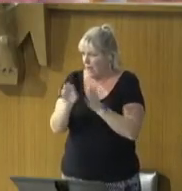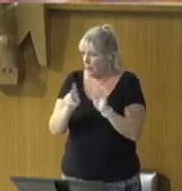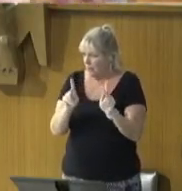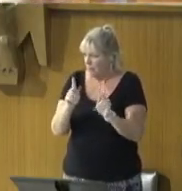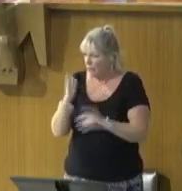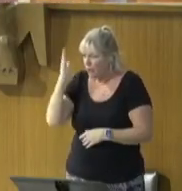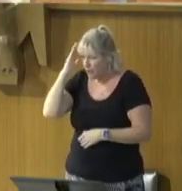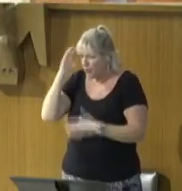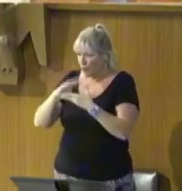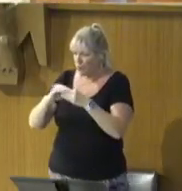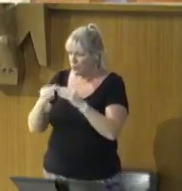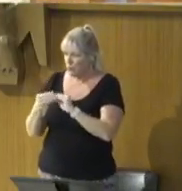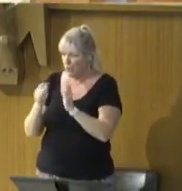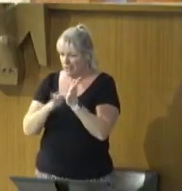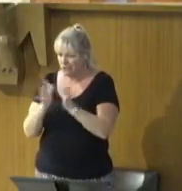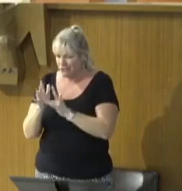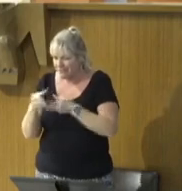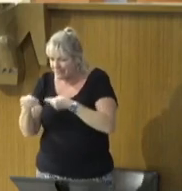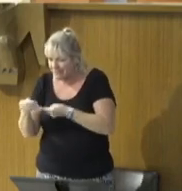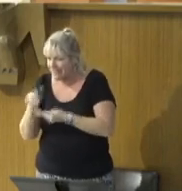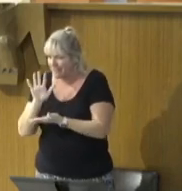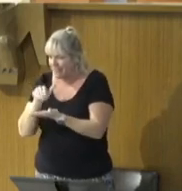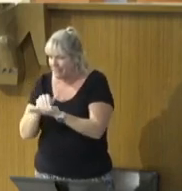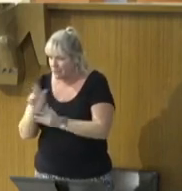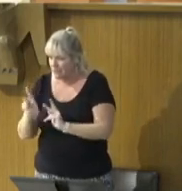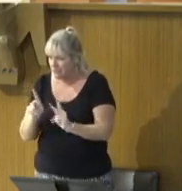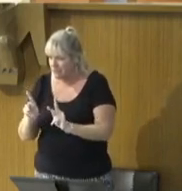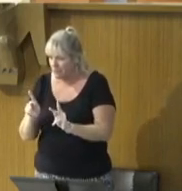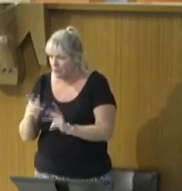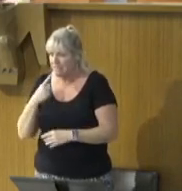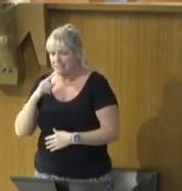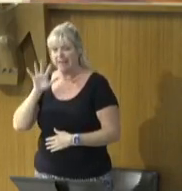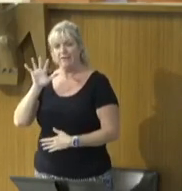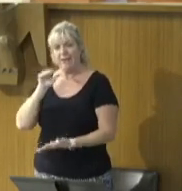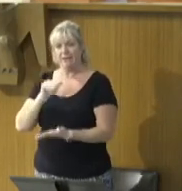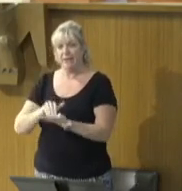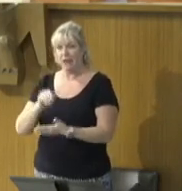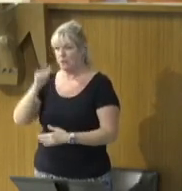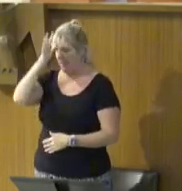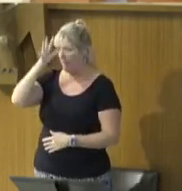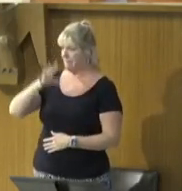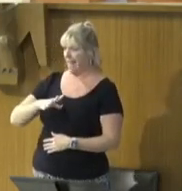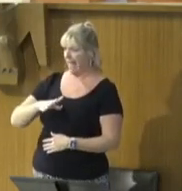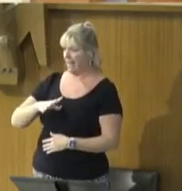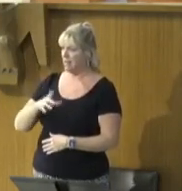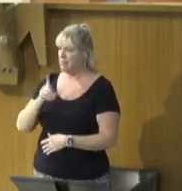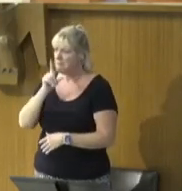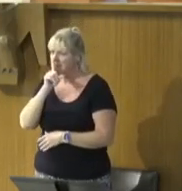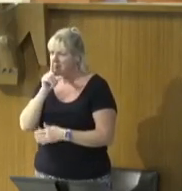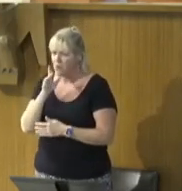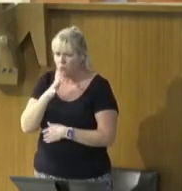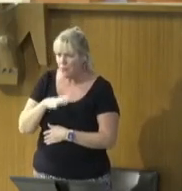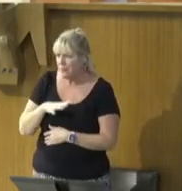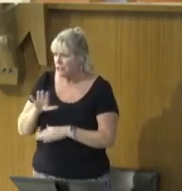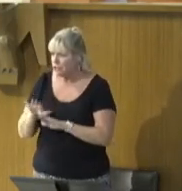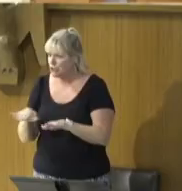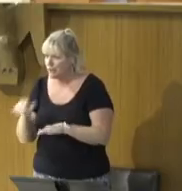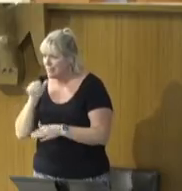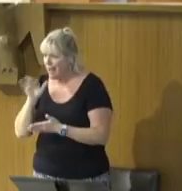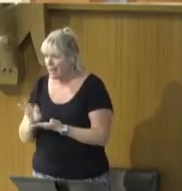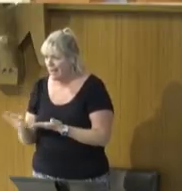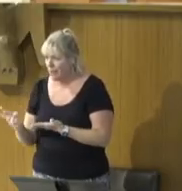Jesus feeding 5,000 people, if you look closely, it will tell you there were 5,000 men, not including women and children.